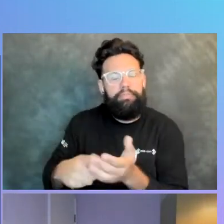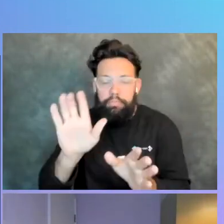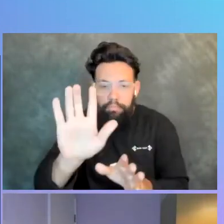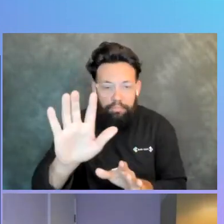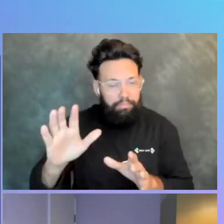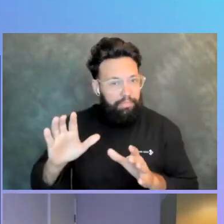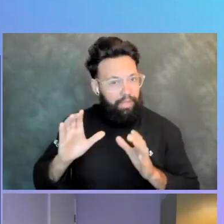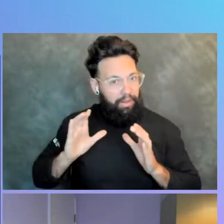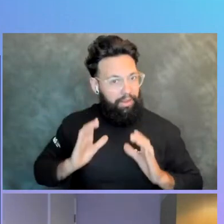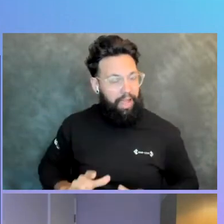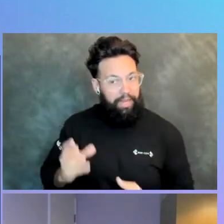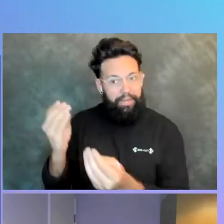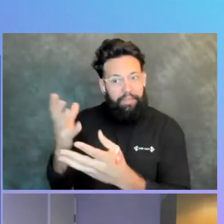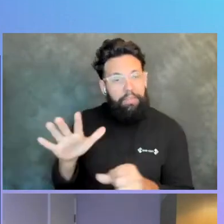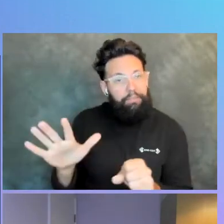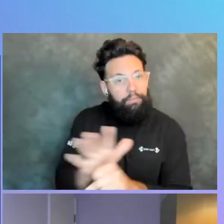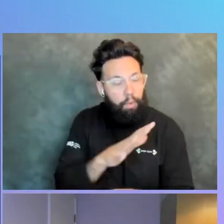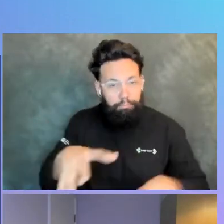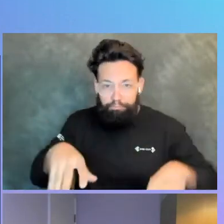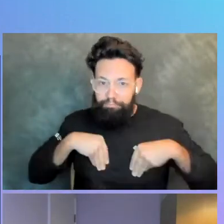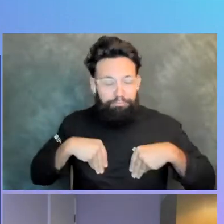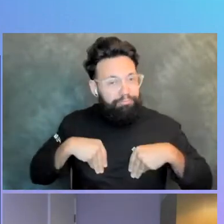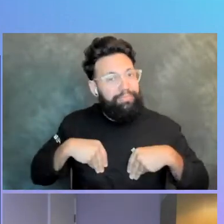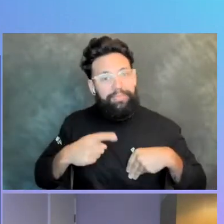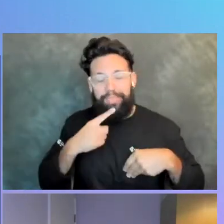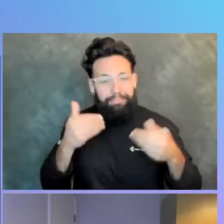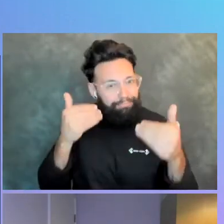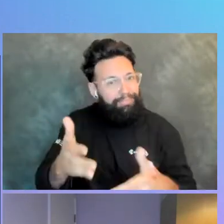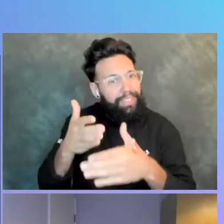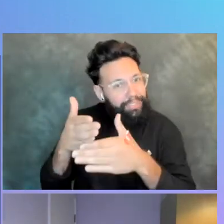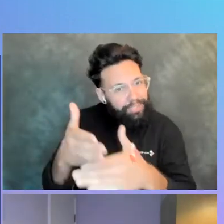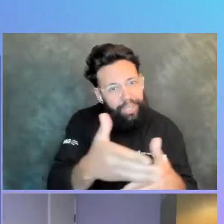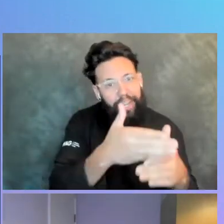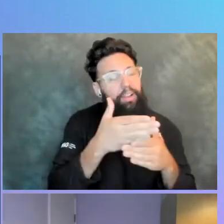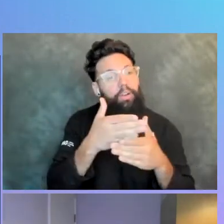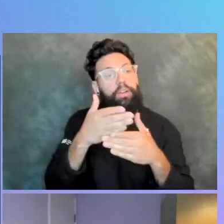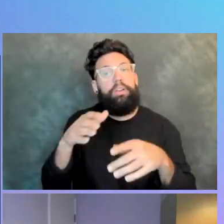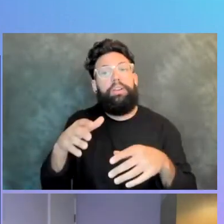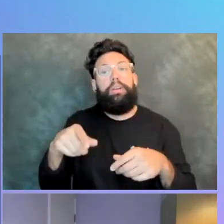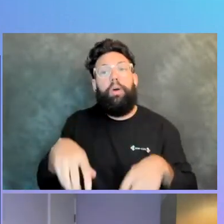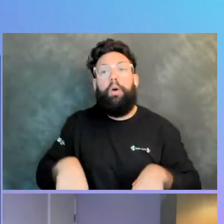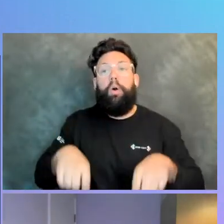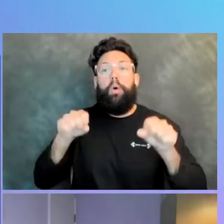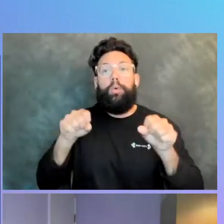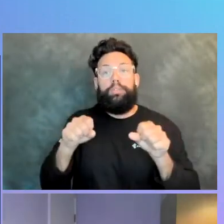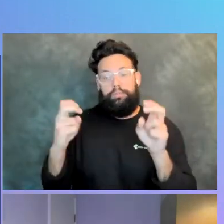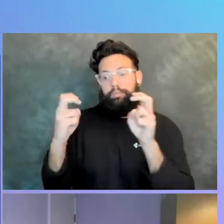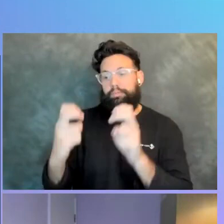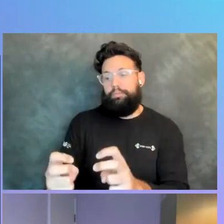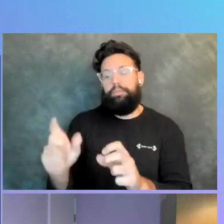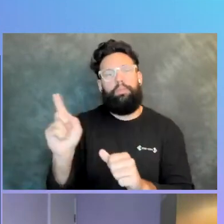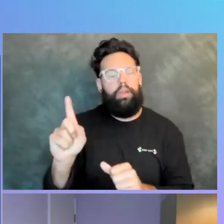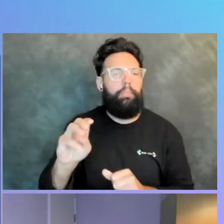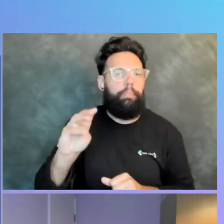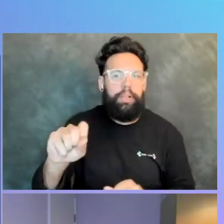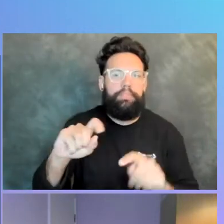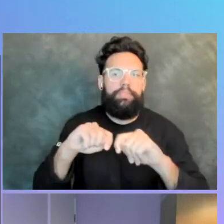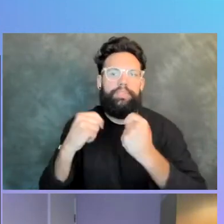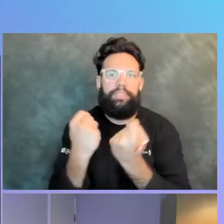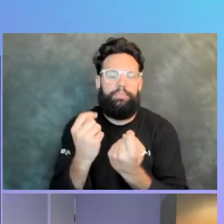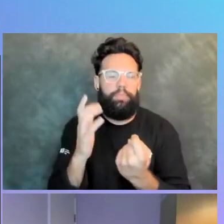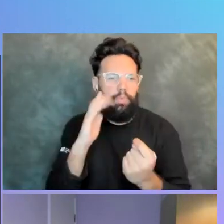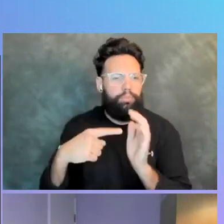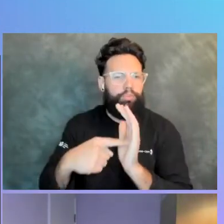to use the footage externally for this purpose, and it was hosted on Microsoft Teams. And I'm going to share a screen recording of that